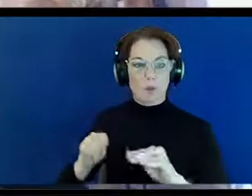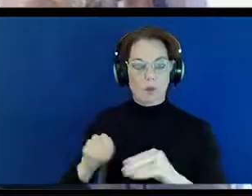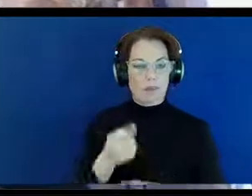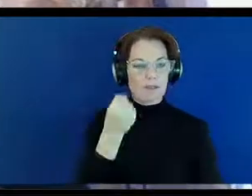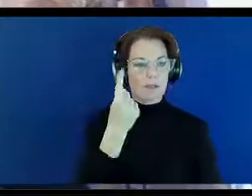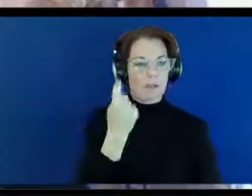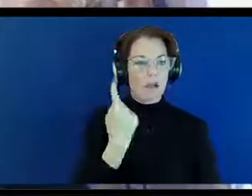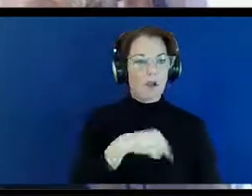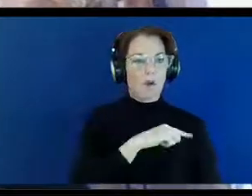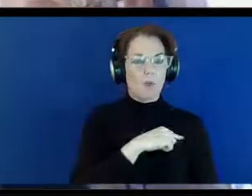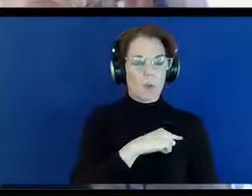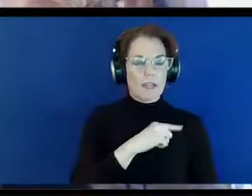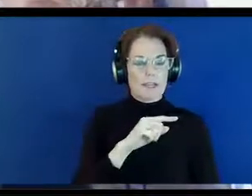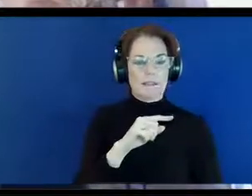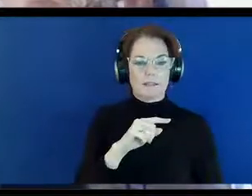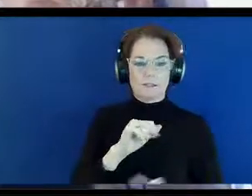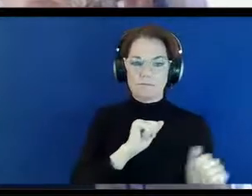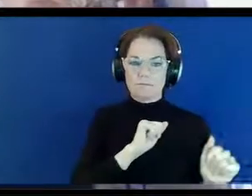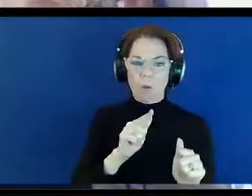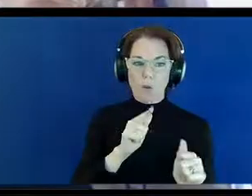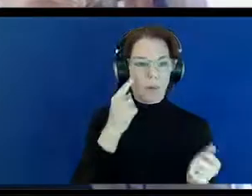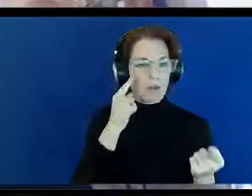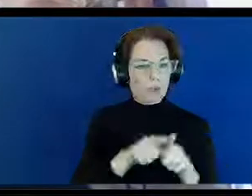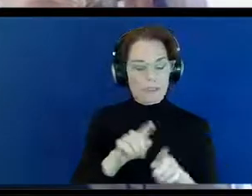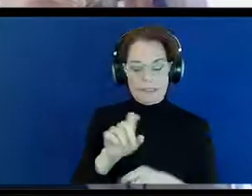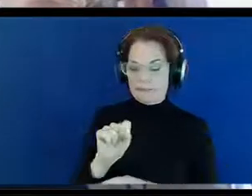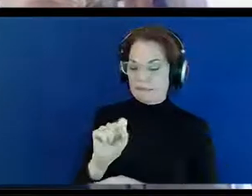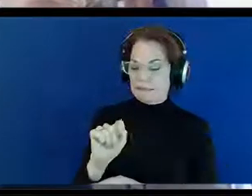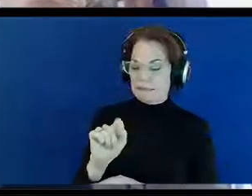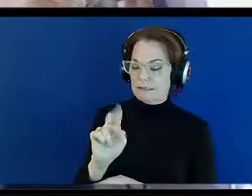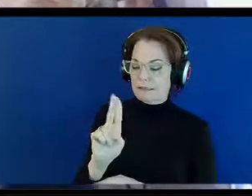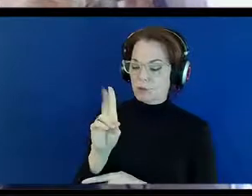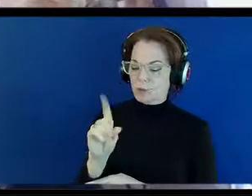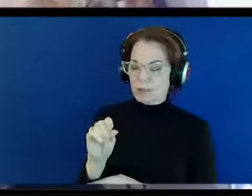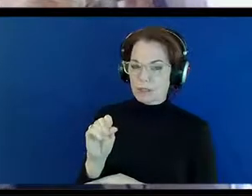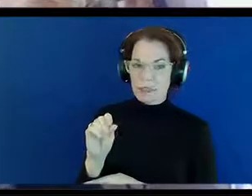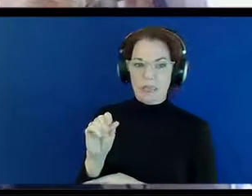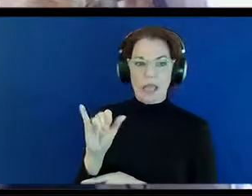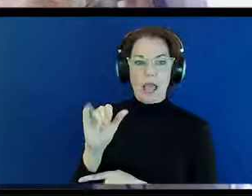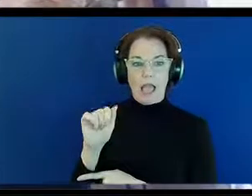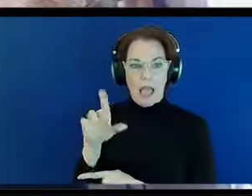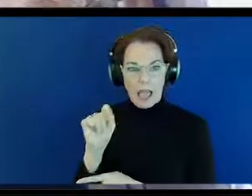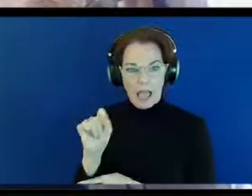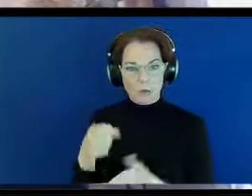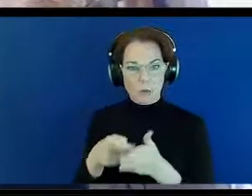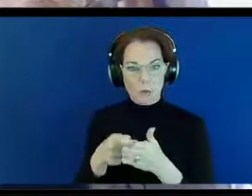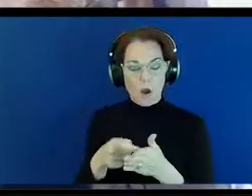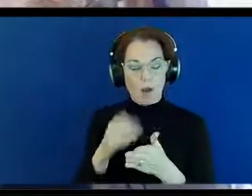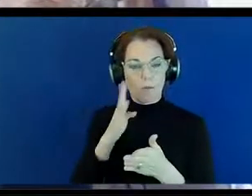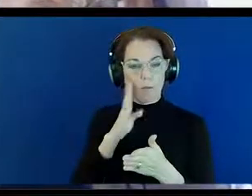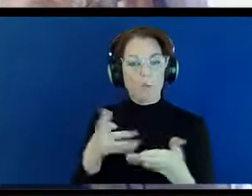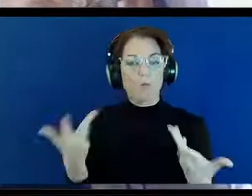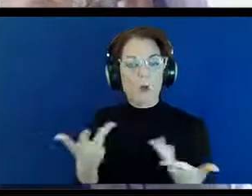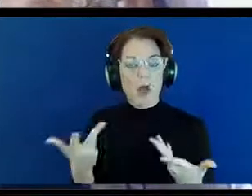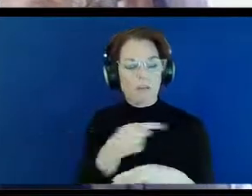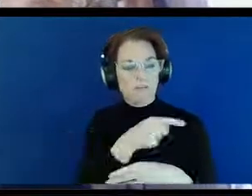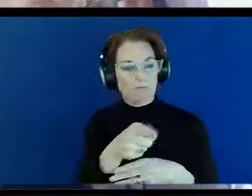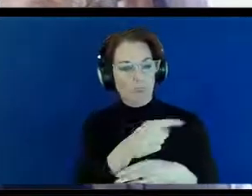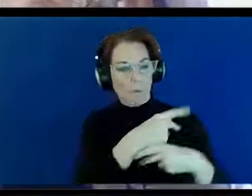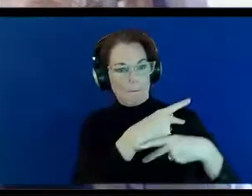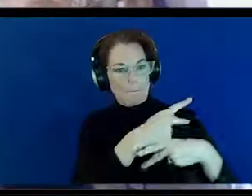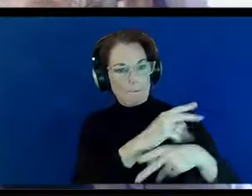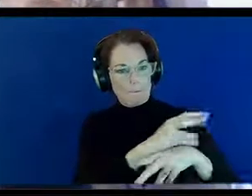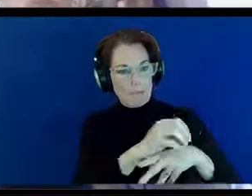STURDY is the best way to get this done. The STURDY Act requirements would hold manufacturers accountable, not only because it would